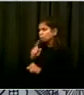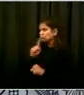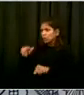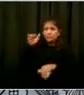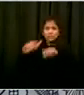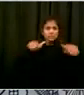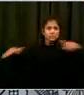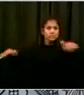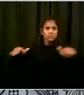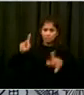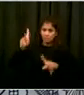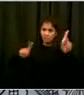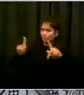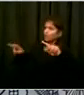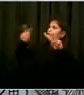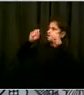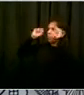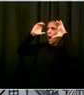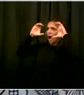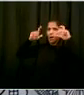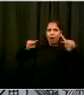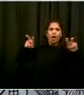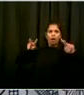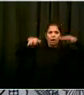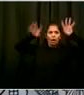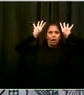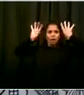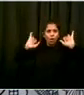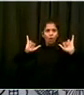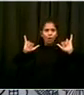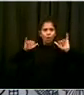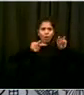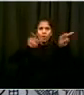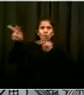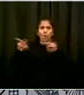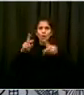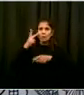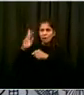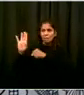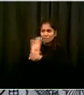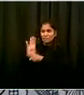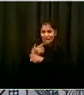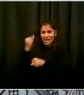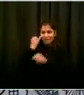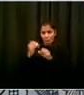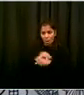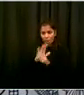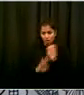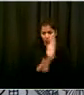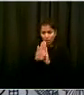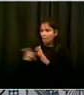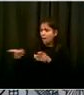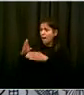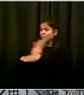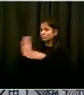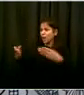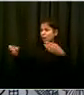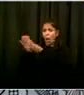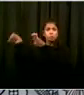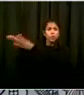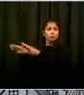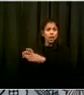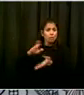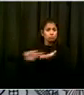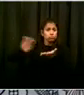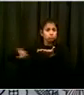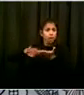business owners whose businesses will be shut for a period of time. I feel empathy for all the parents who want their kids in school. But